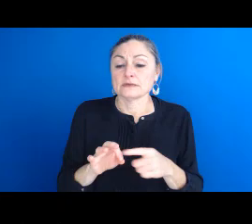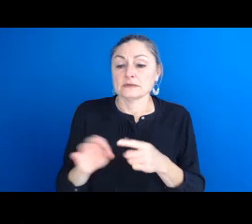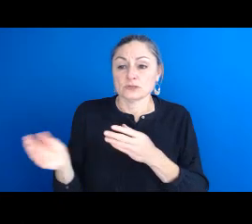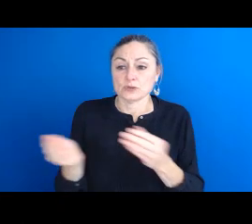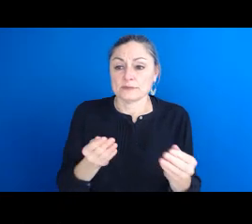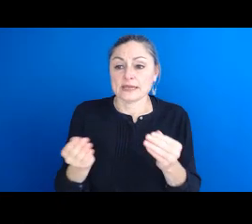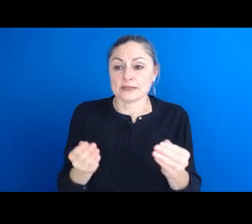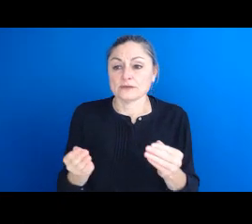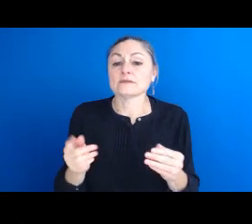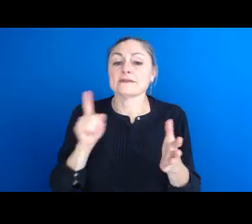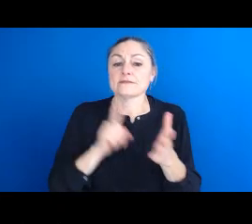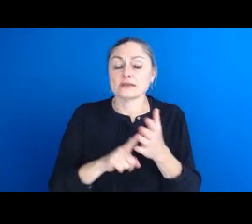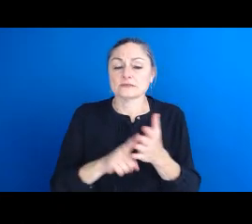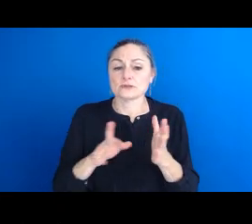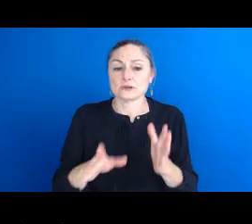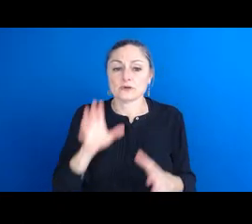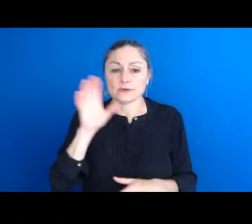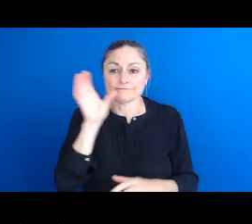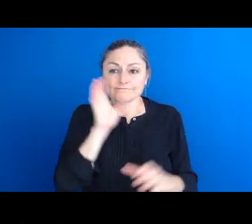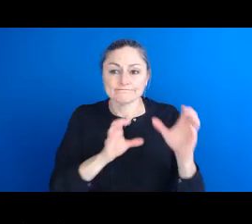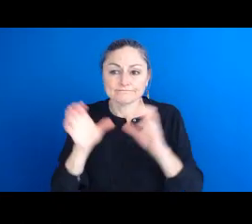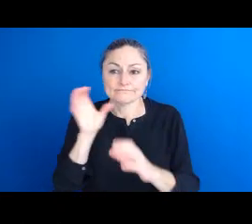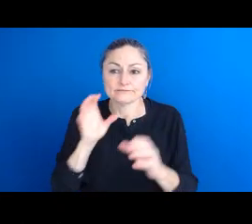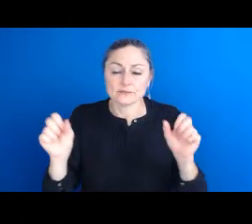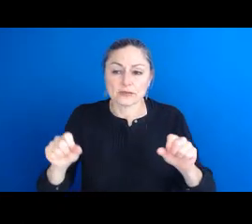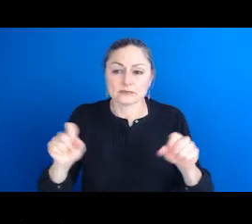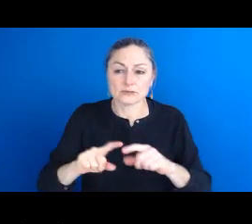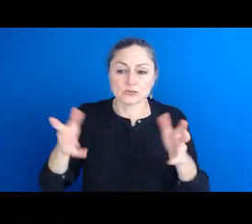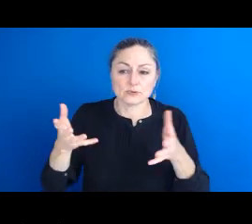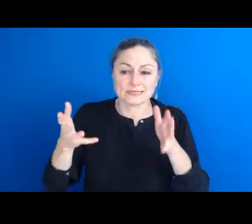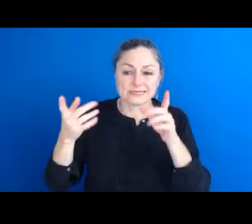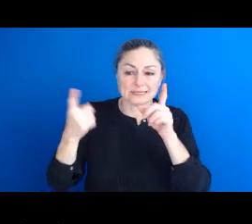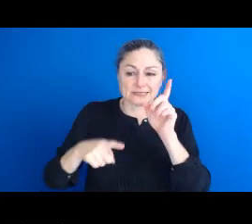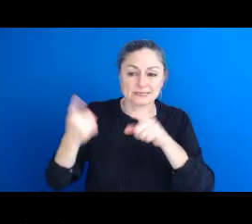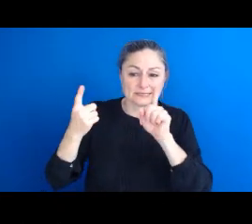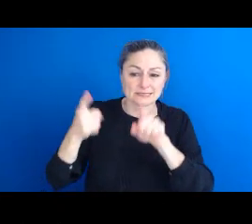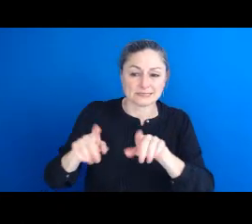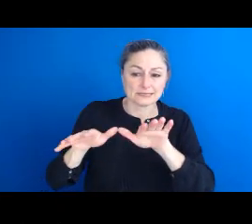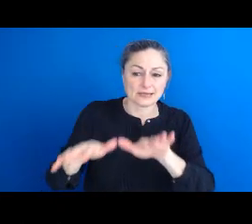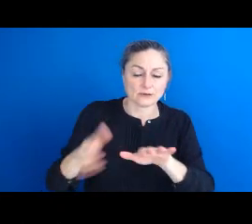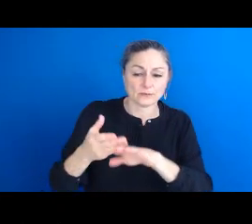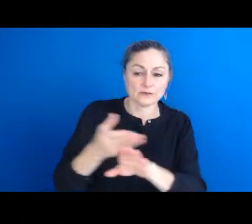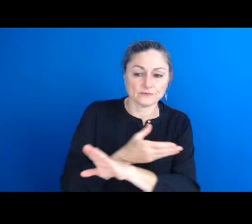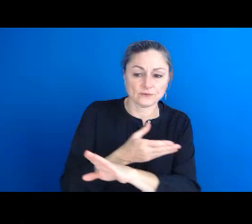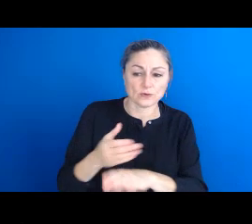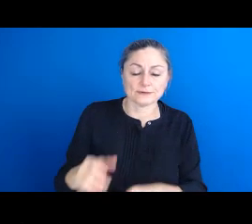the investigator will also explore if it's possible to settle the case before coming to a finding.